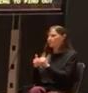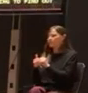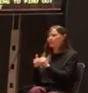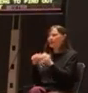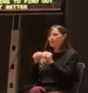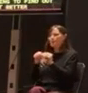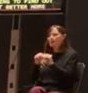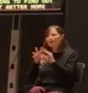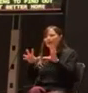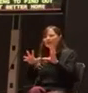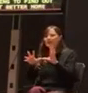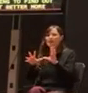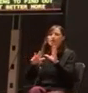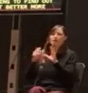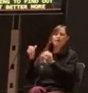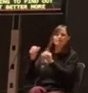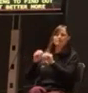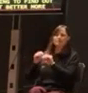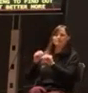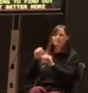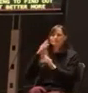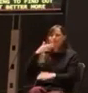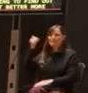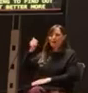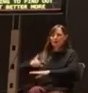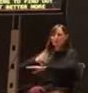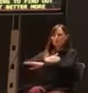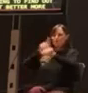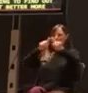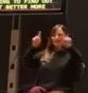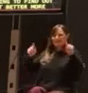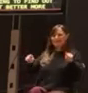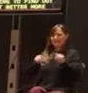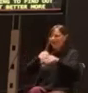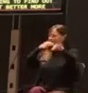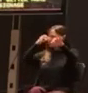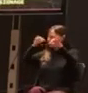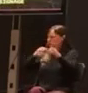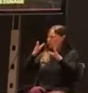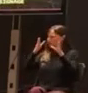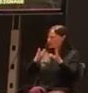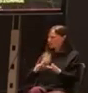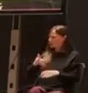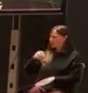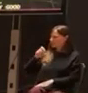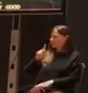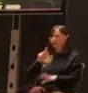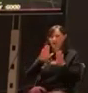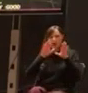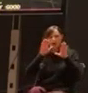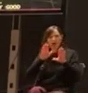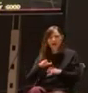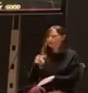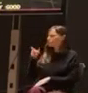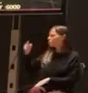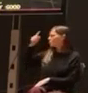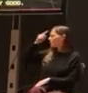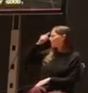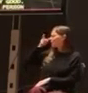prominent signage describing the name, the person, and the park. So what do you